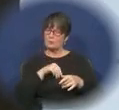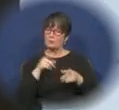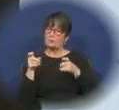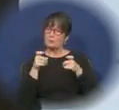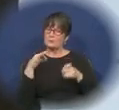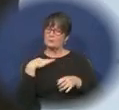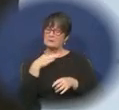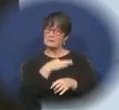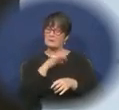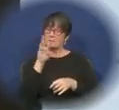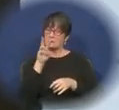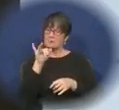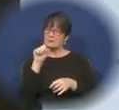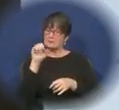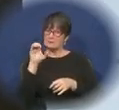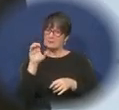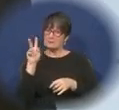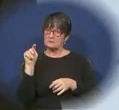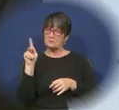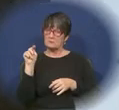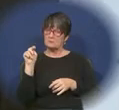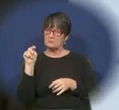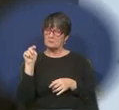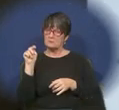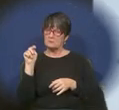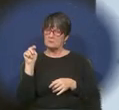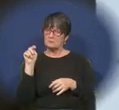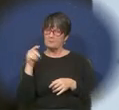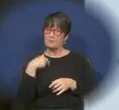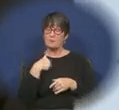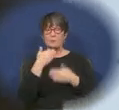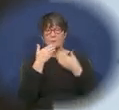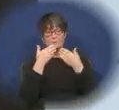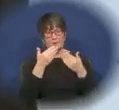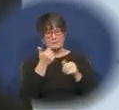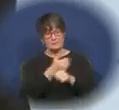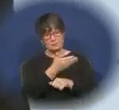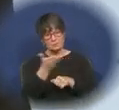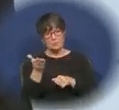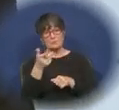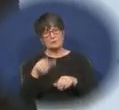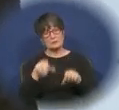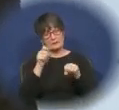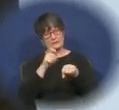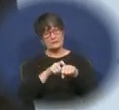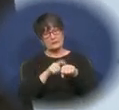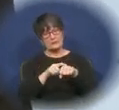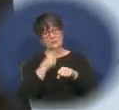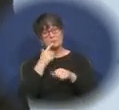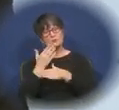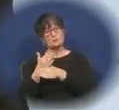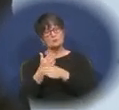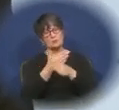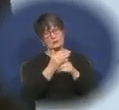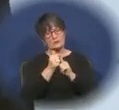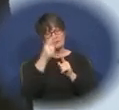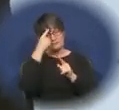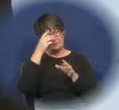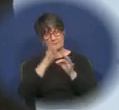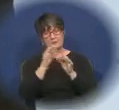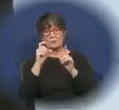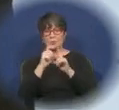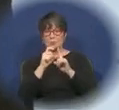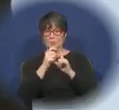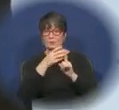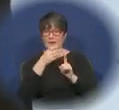management, and staff of WISC-TV. We thank each of you for taking the time this morning to share in faith,